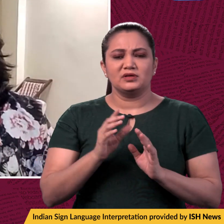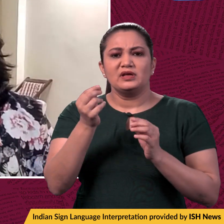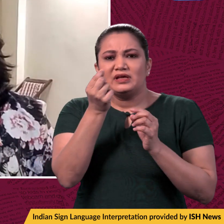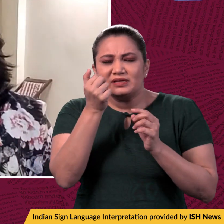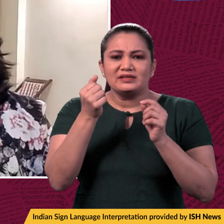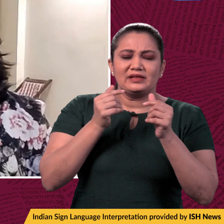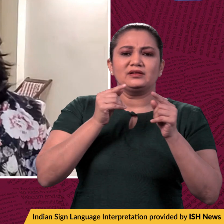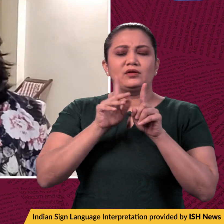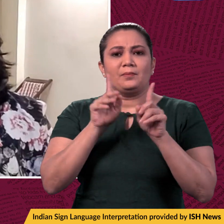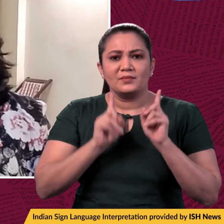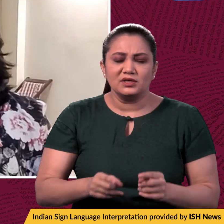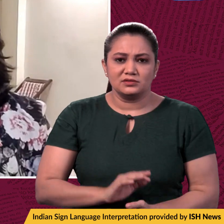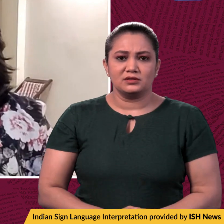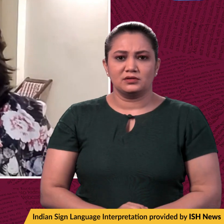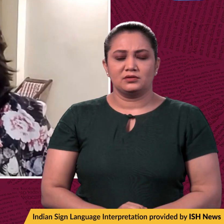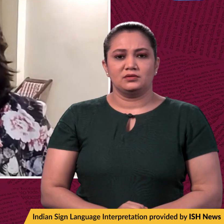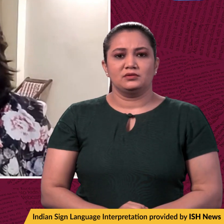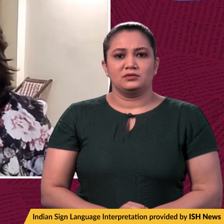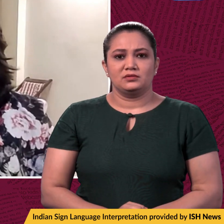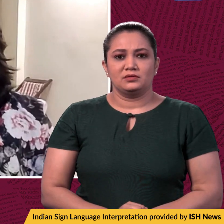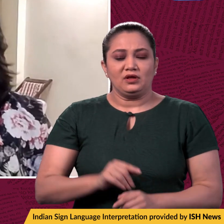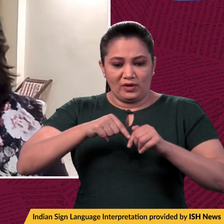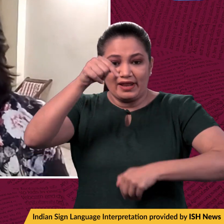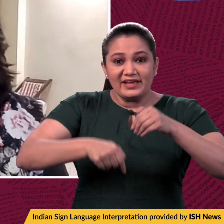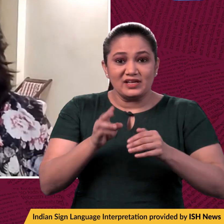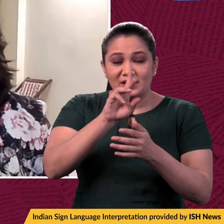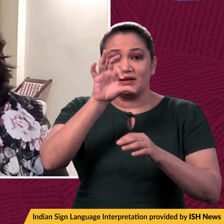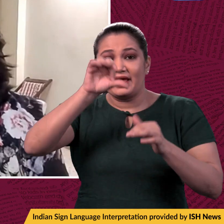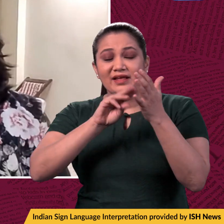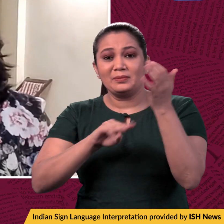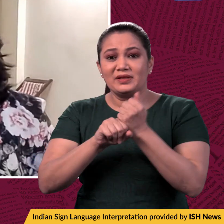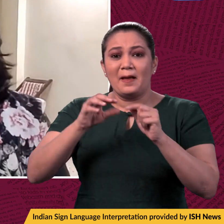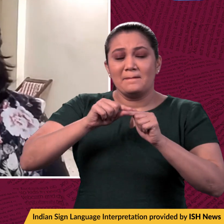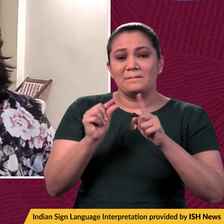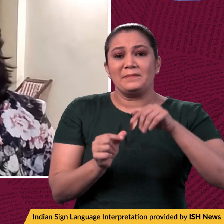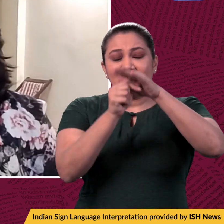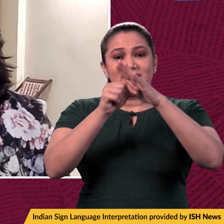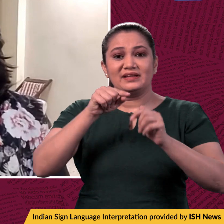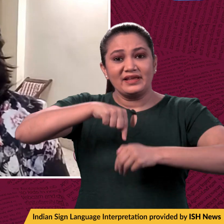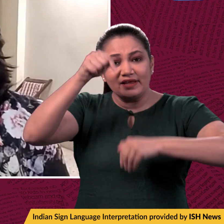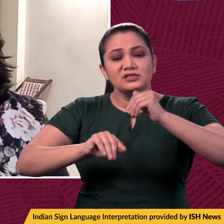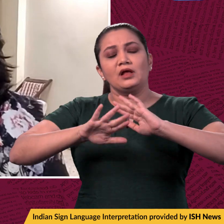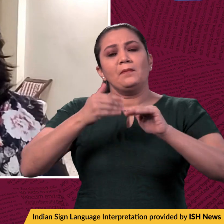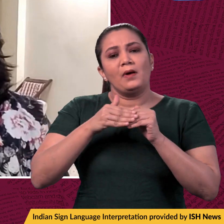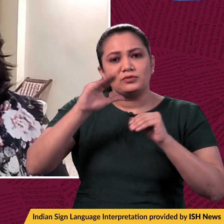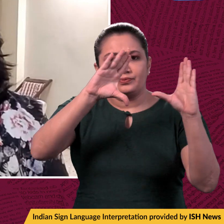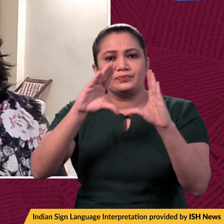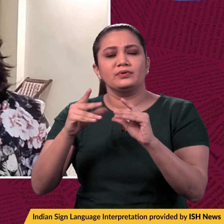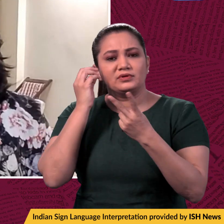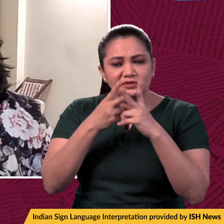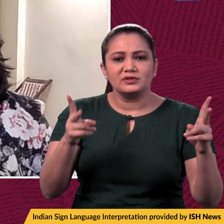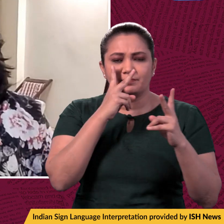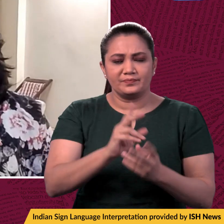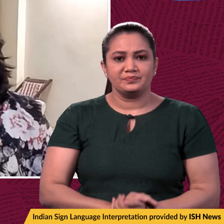be only slightly eased ahead of the March 9th presidential election. They have, however, announced a curfew on